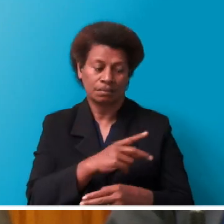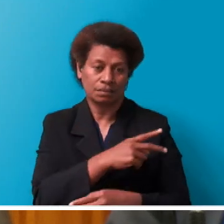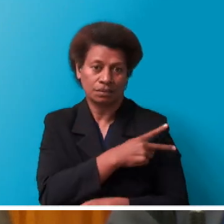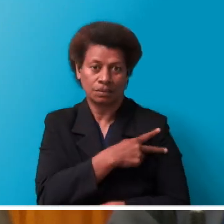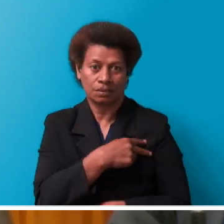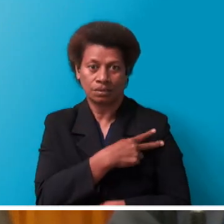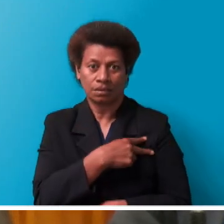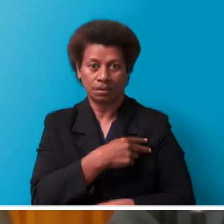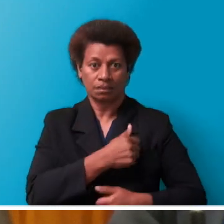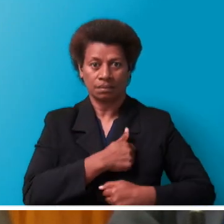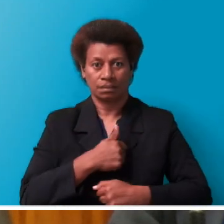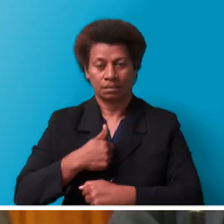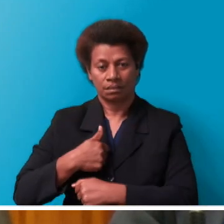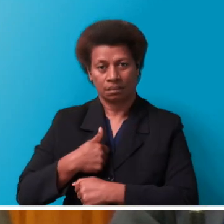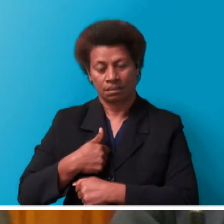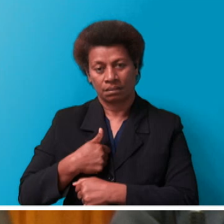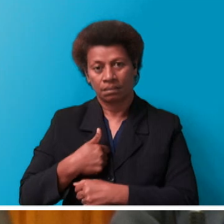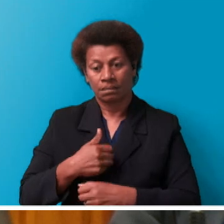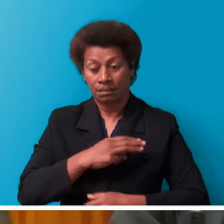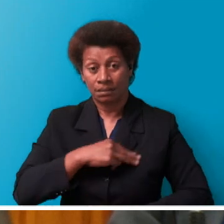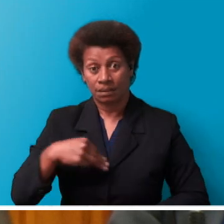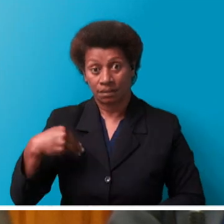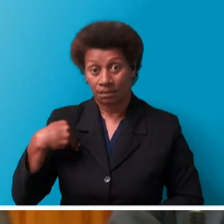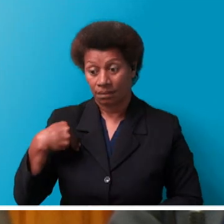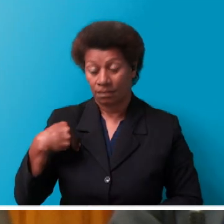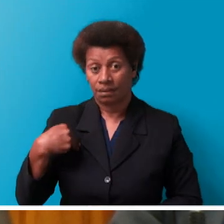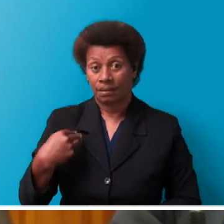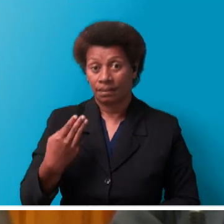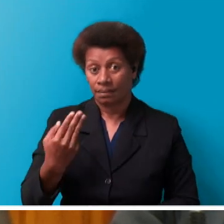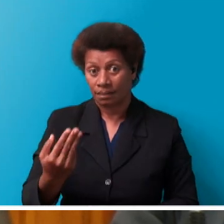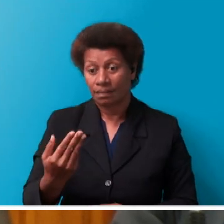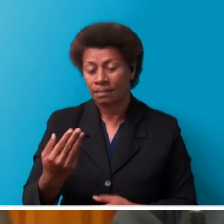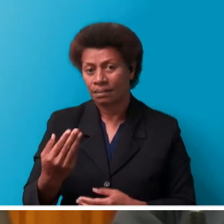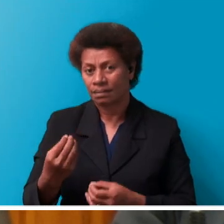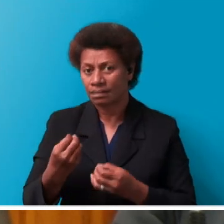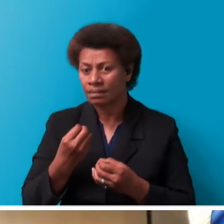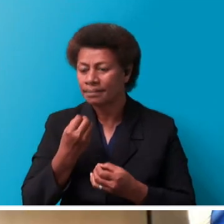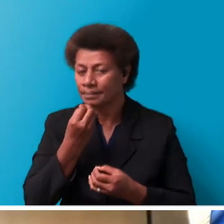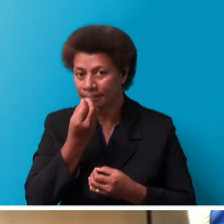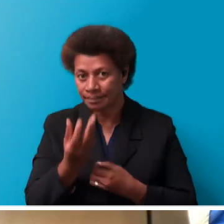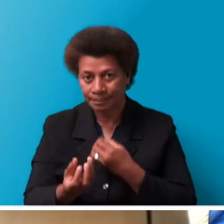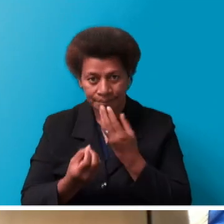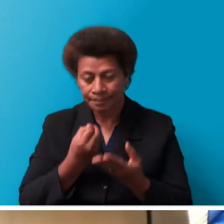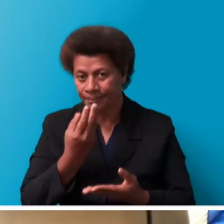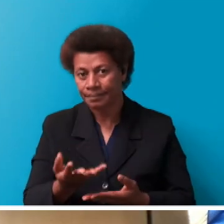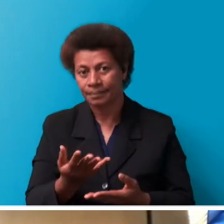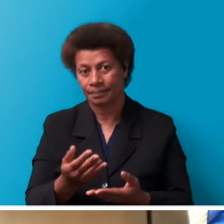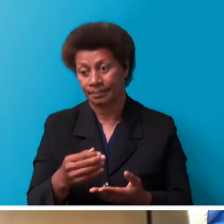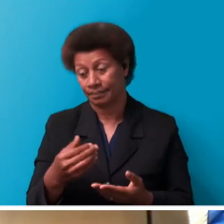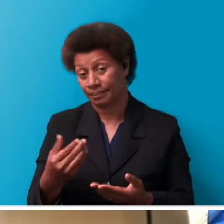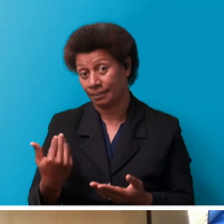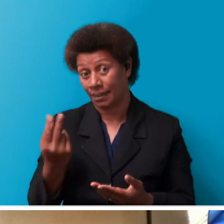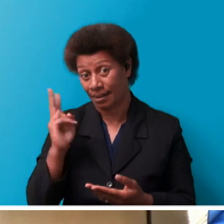The Ministry has delivered on every commitment made in past addresses, from